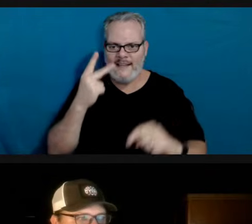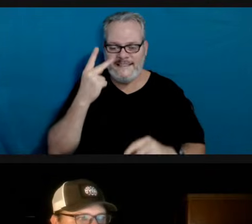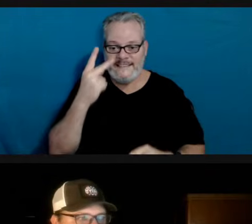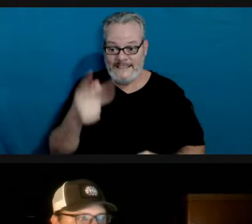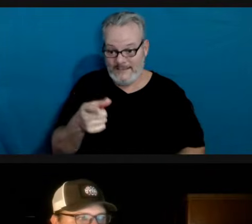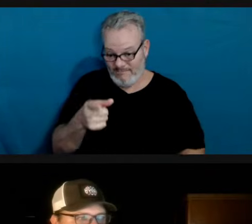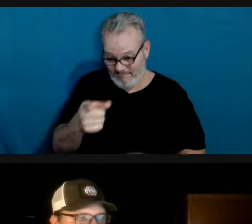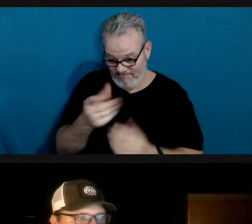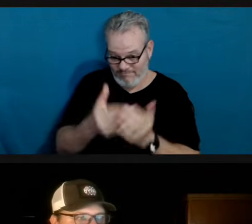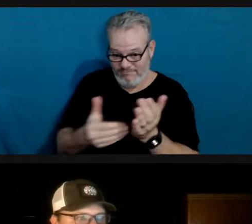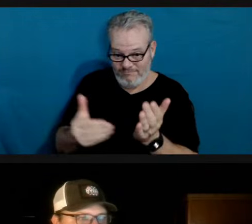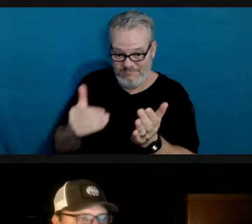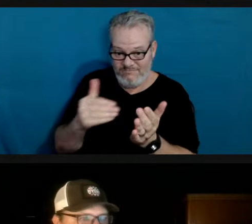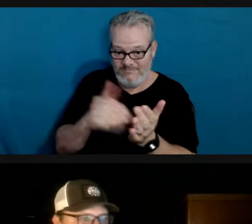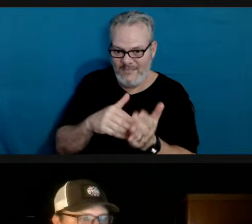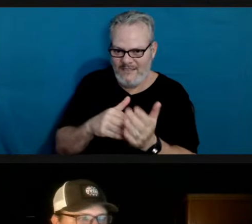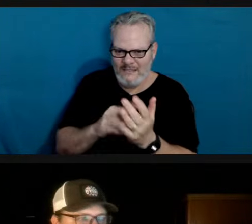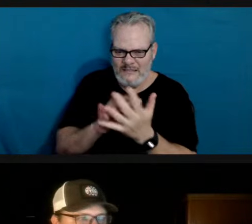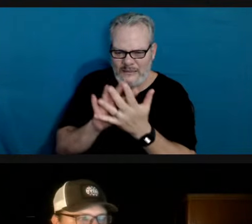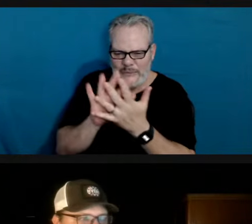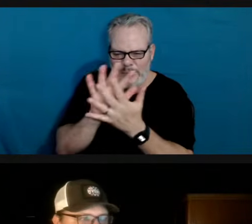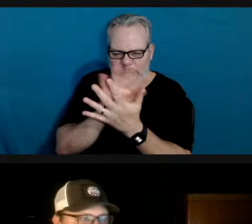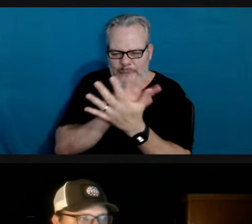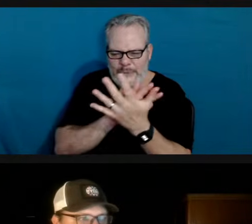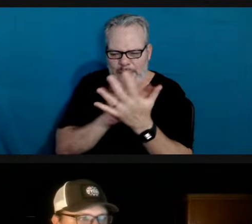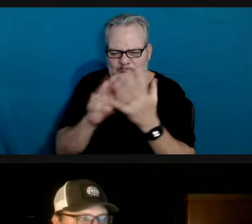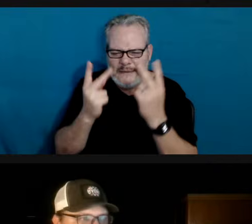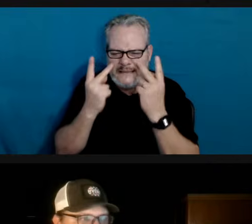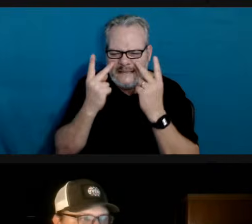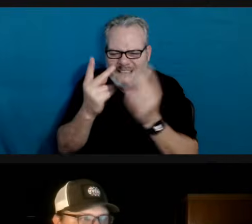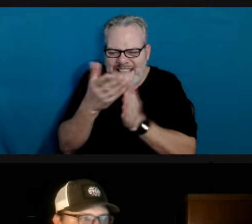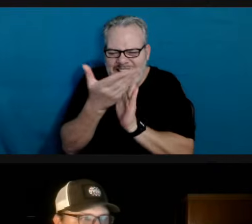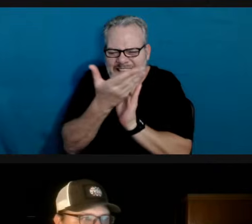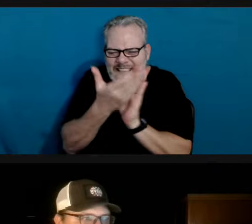more light pushing through, so you can see a little bit more of the floor.